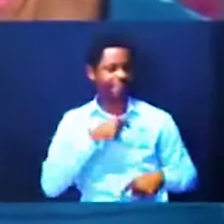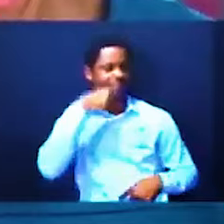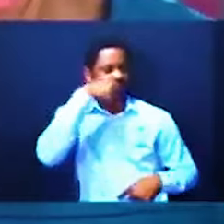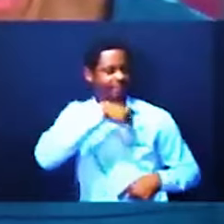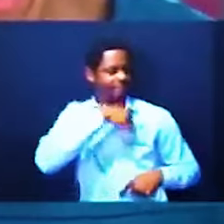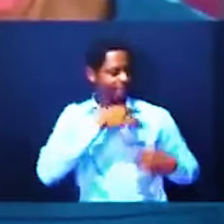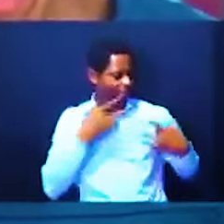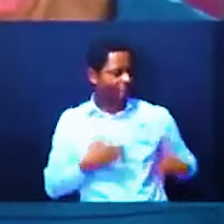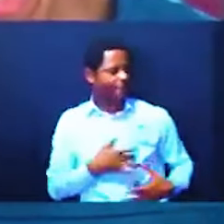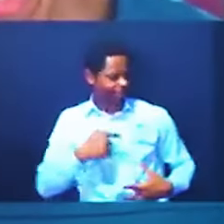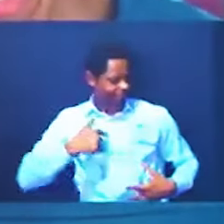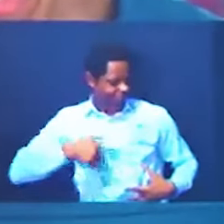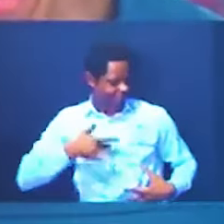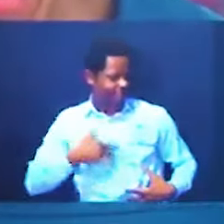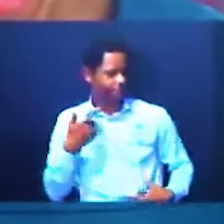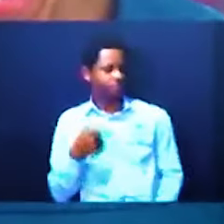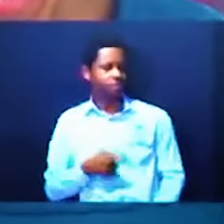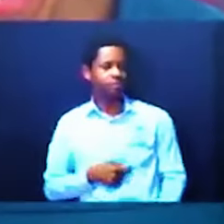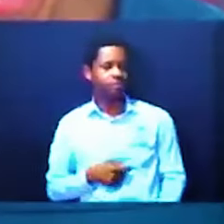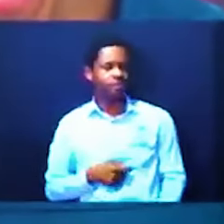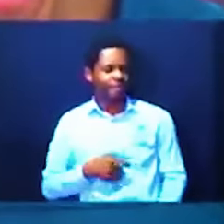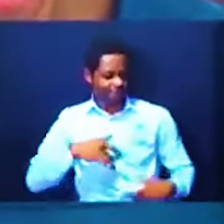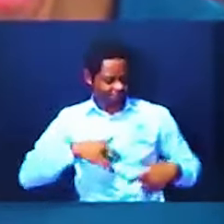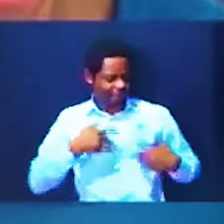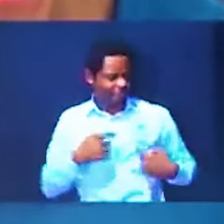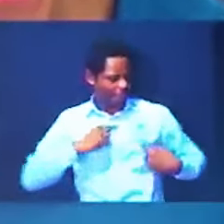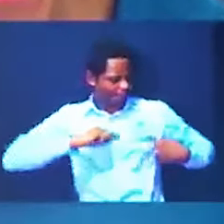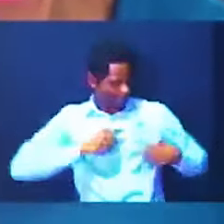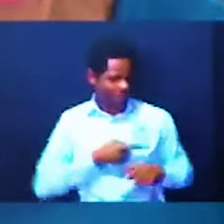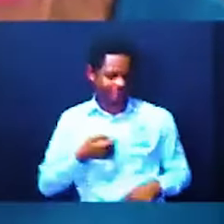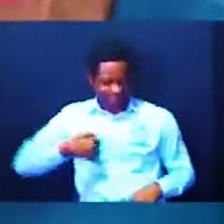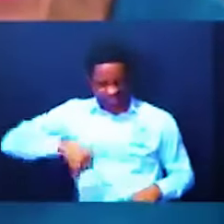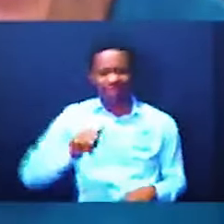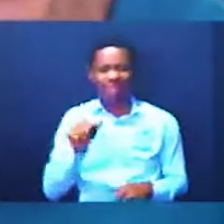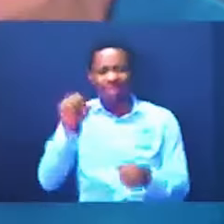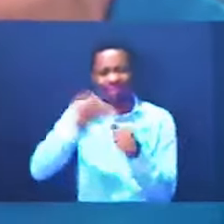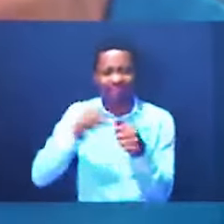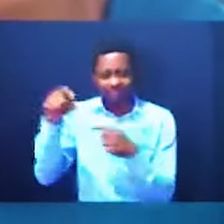you. You still feel bitter.